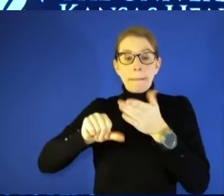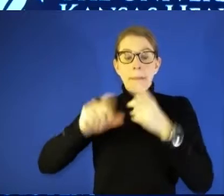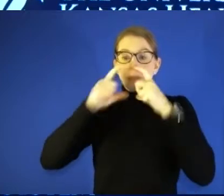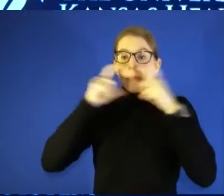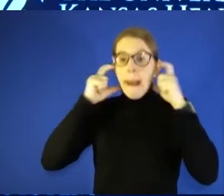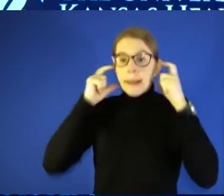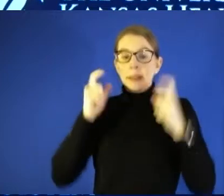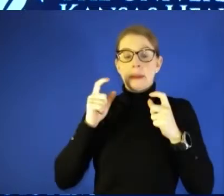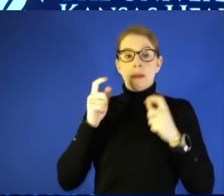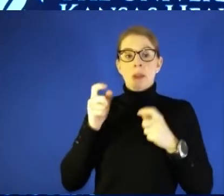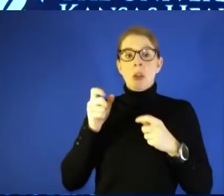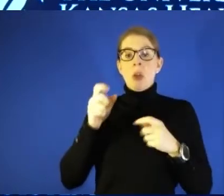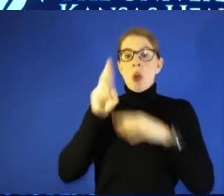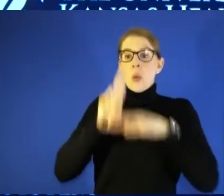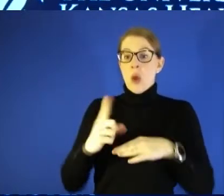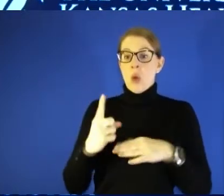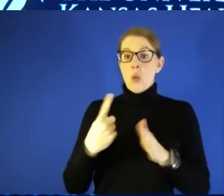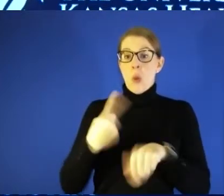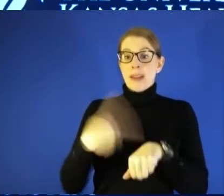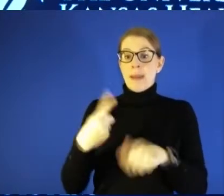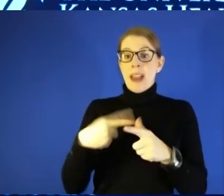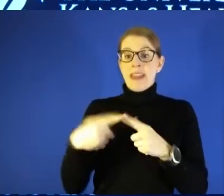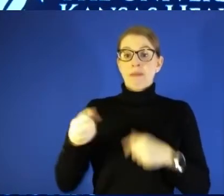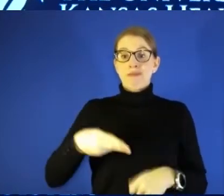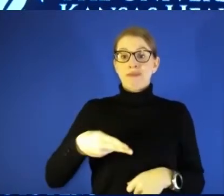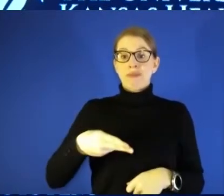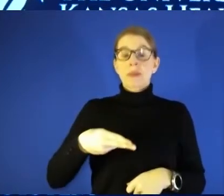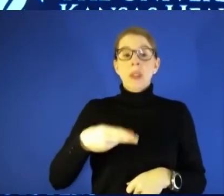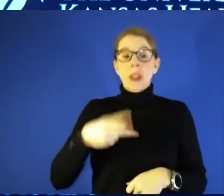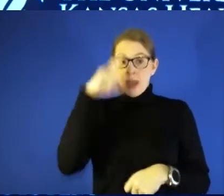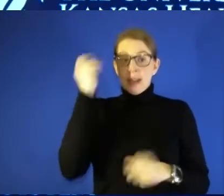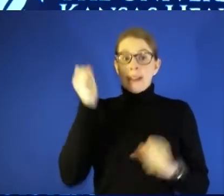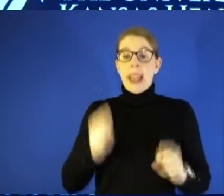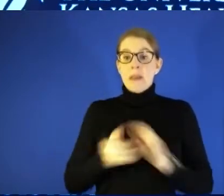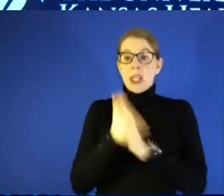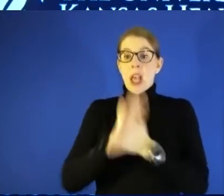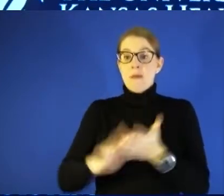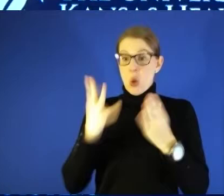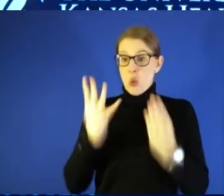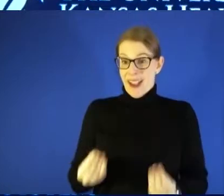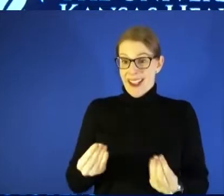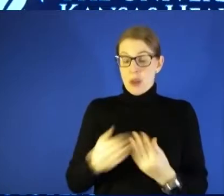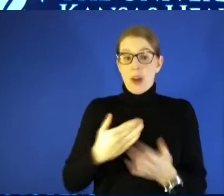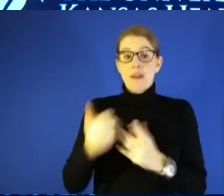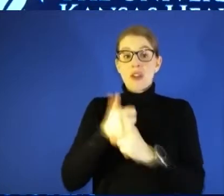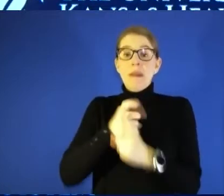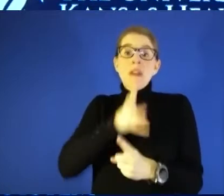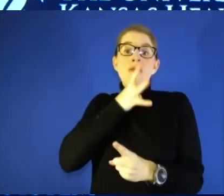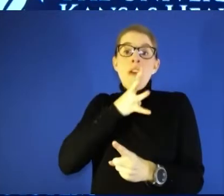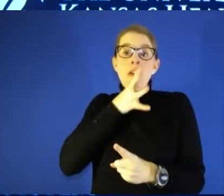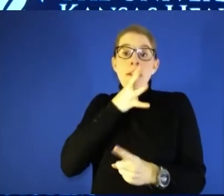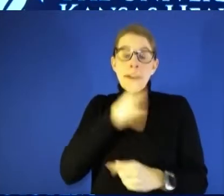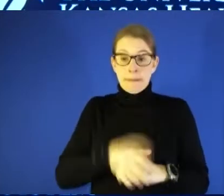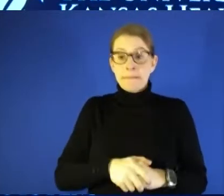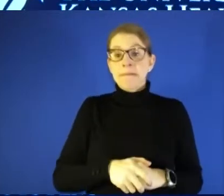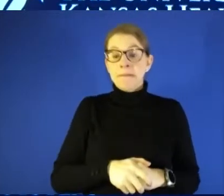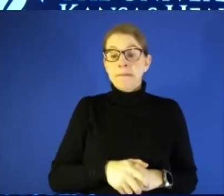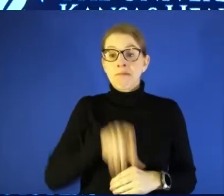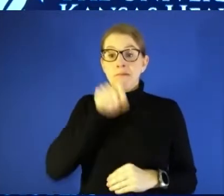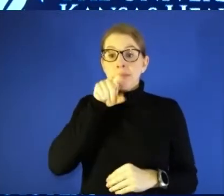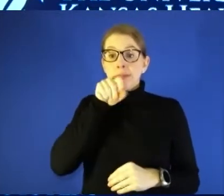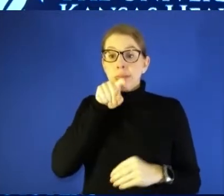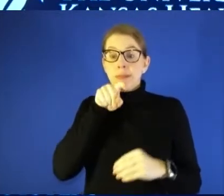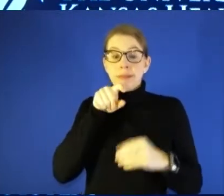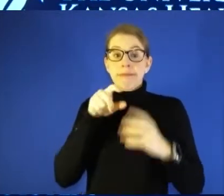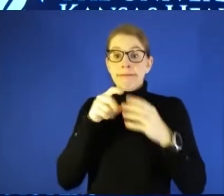once and then you throw it away. Because they can get wet whenever you're speaking into them. So this is one that